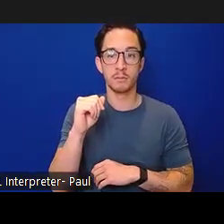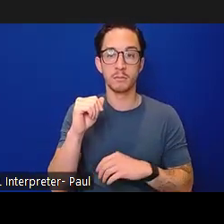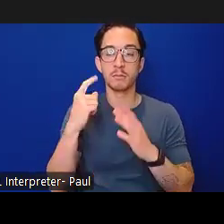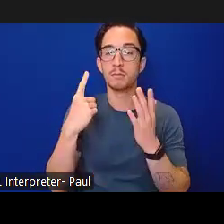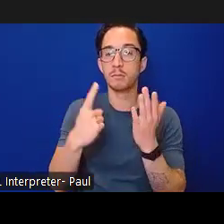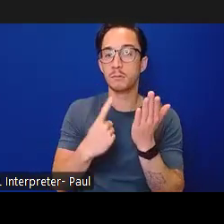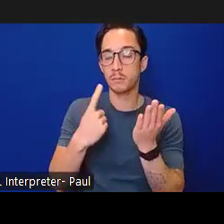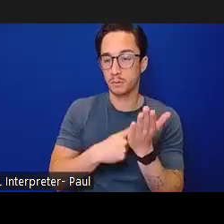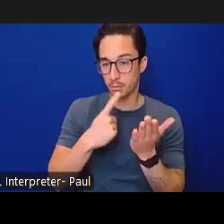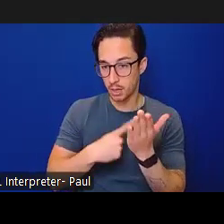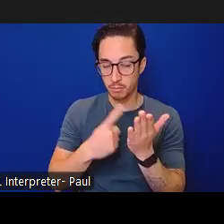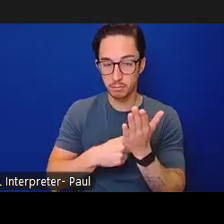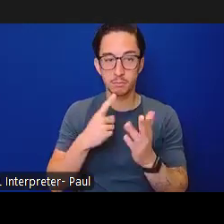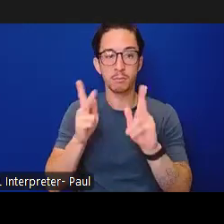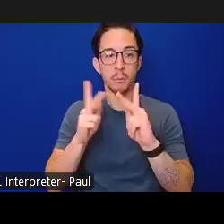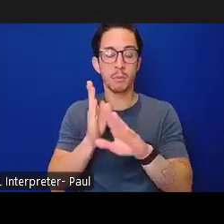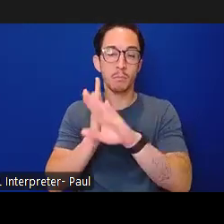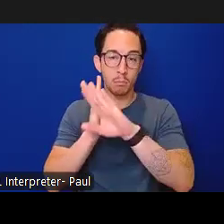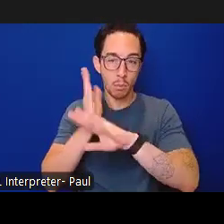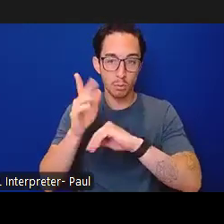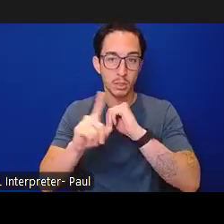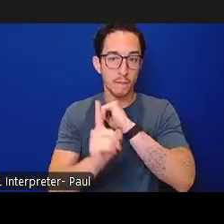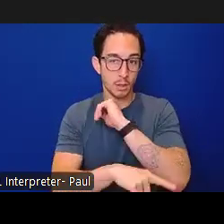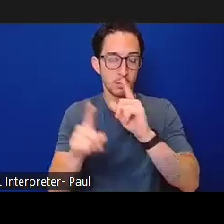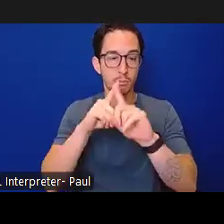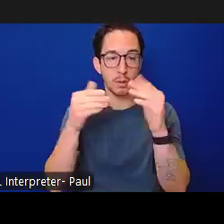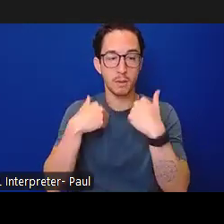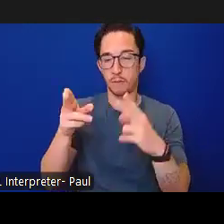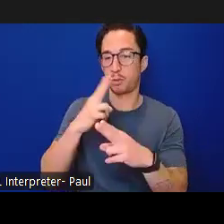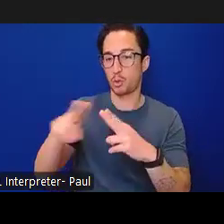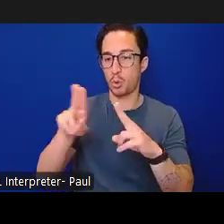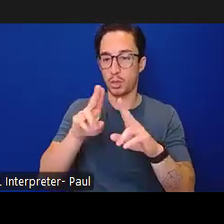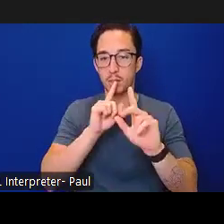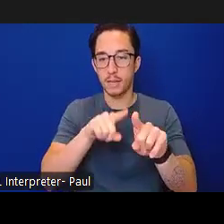Sometimes they house people post-conviction who have shorter sentences,